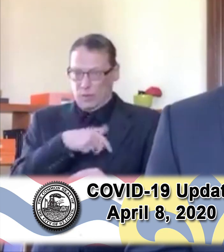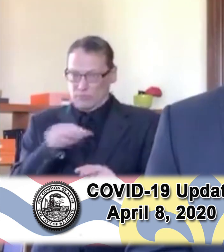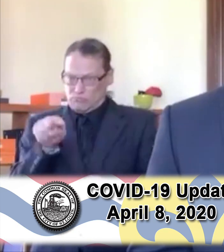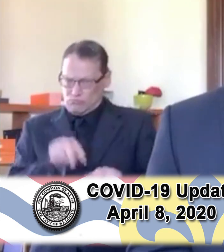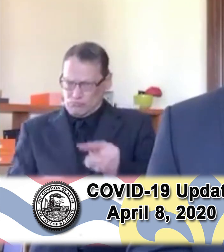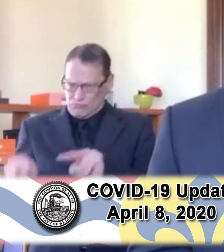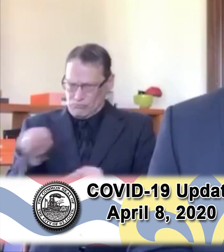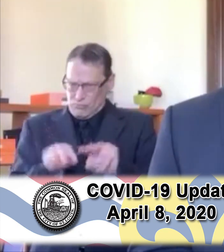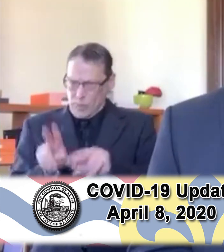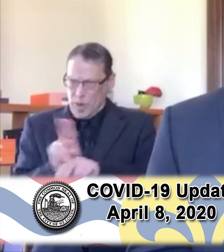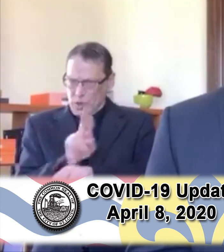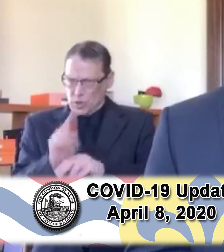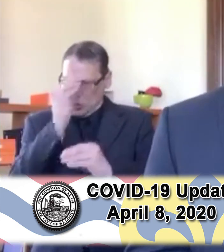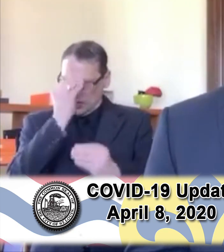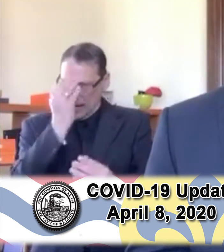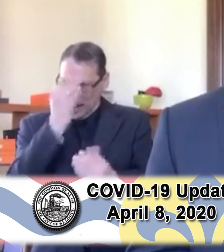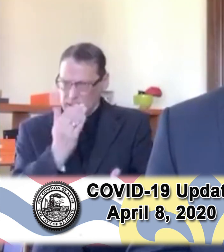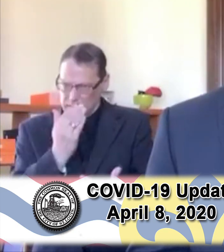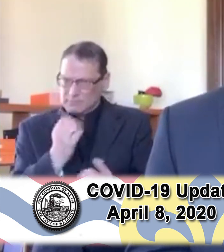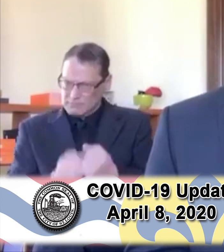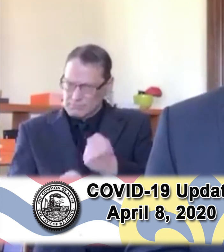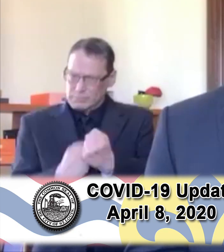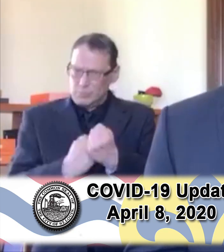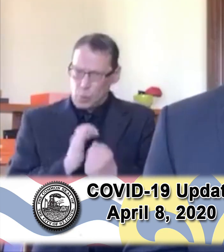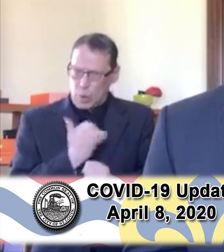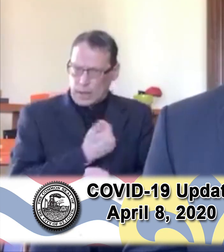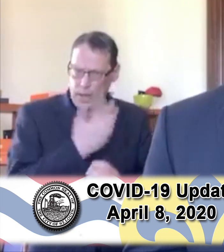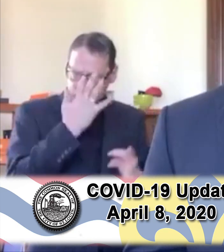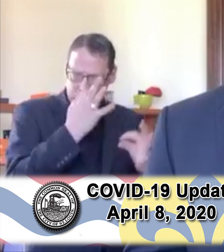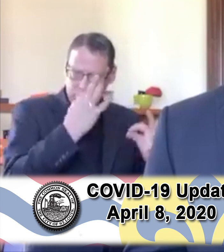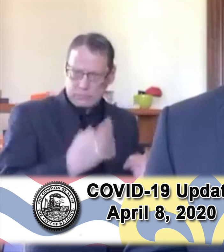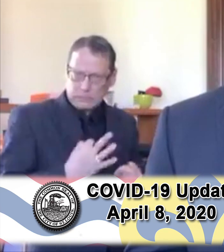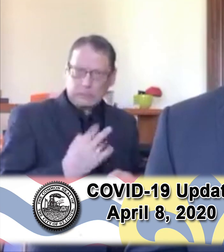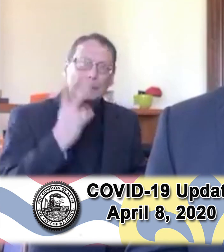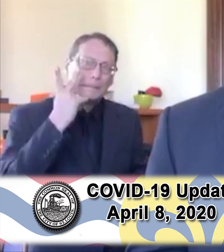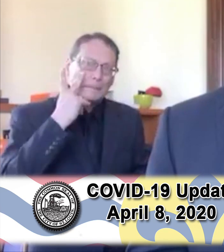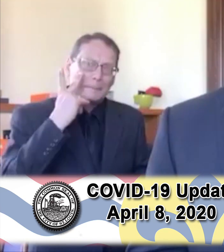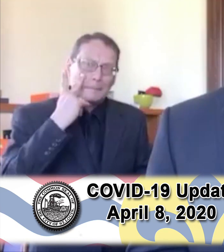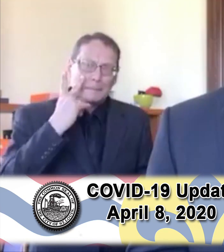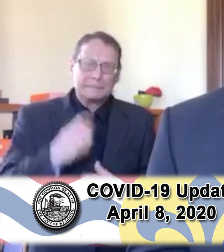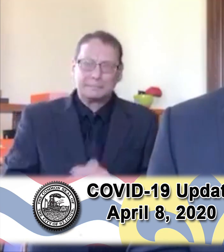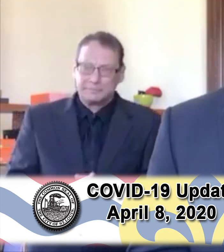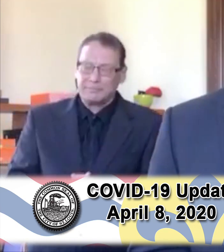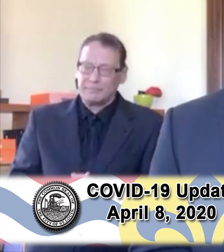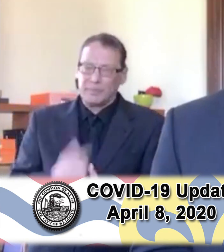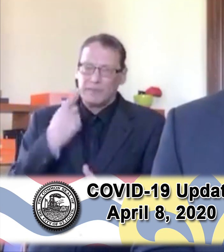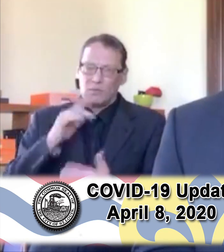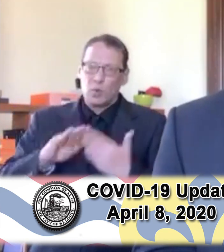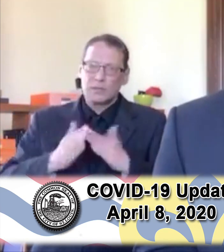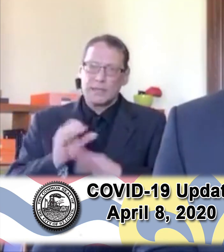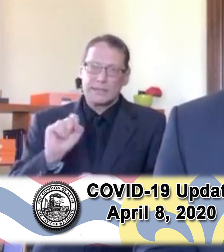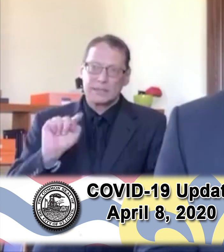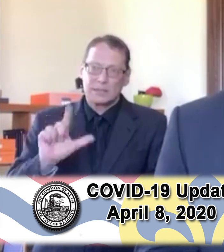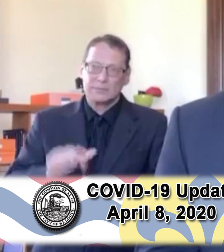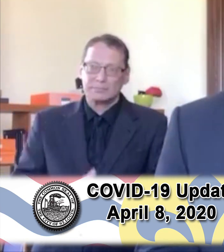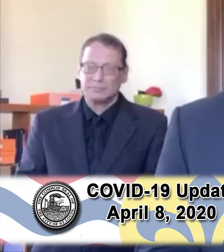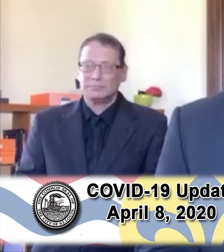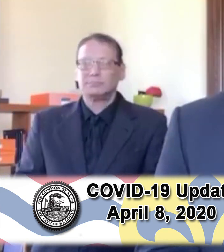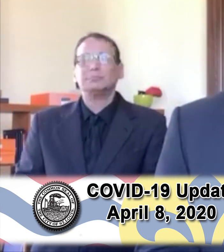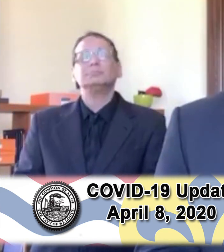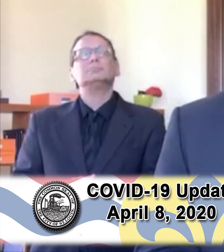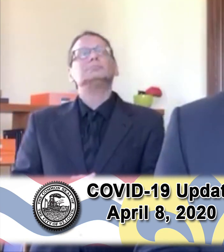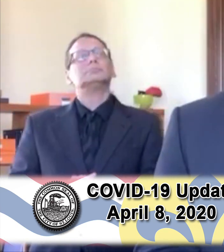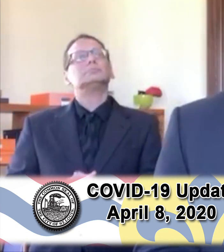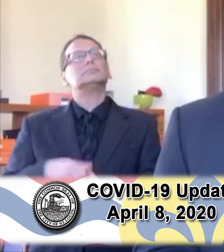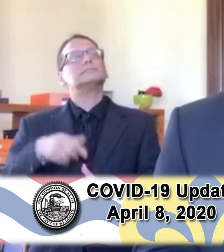data-driven and academic process to determine whether or not to extend the stay-at-home order for the City of St. Louis. Dr. Eccles,